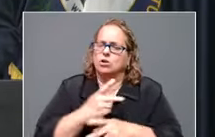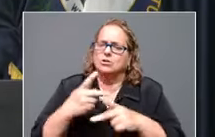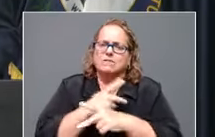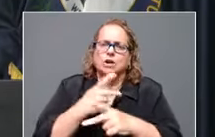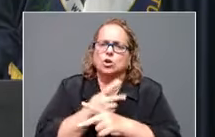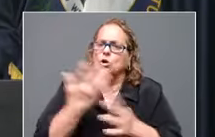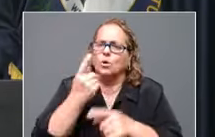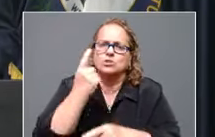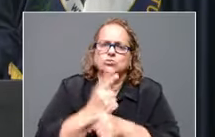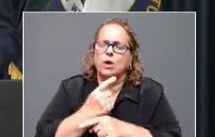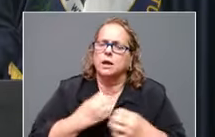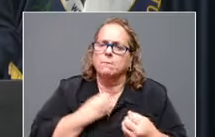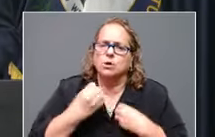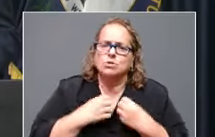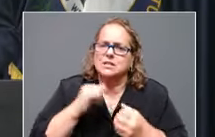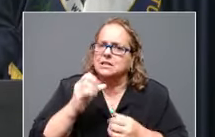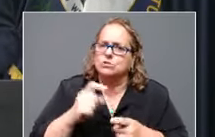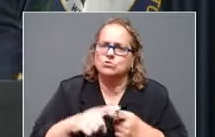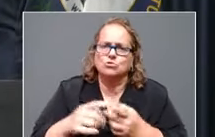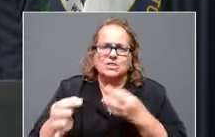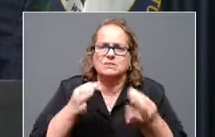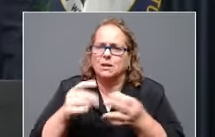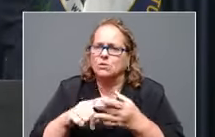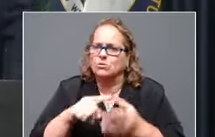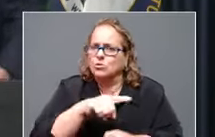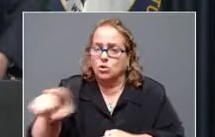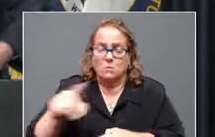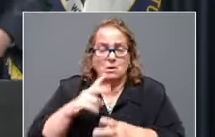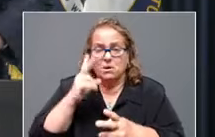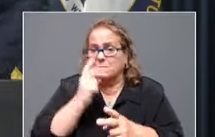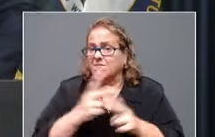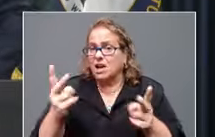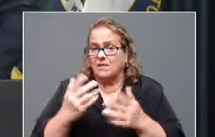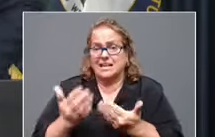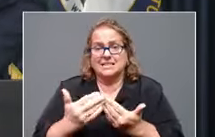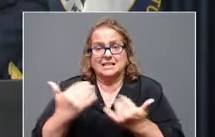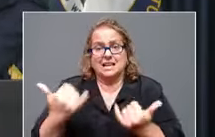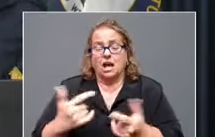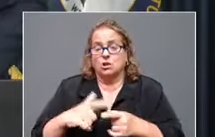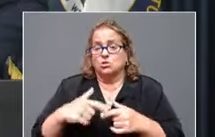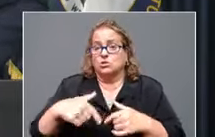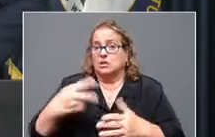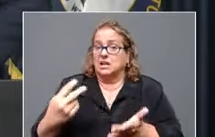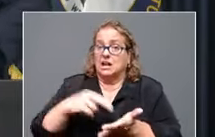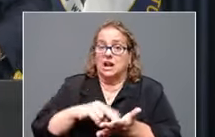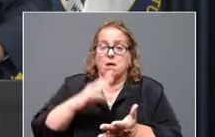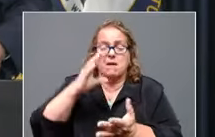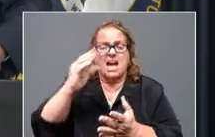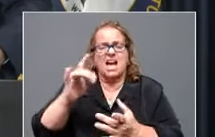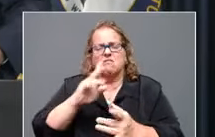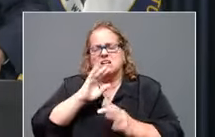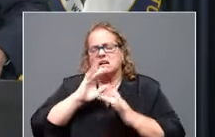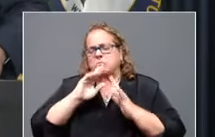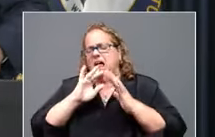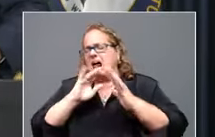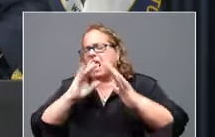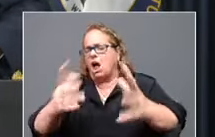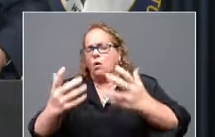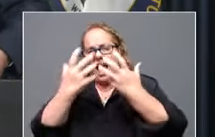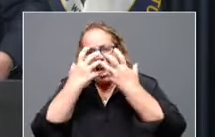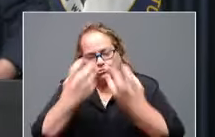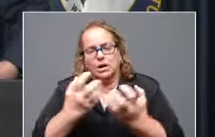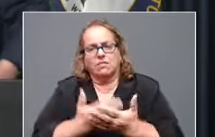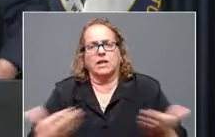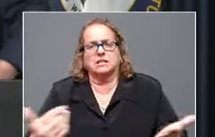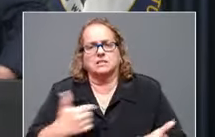place. We have survived and gotten through this far, far better because in the Commonwealth of Kentucky, we've pulled together. And so, folks,